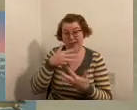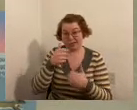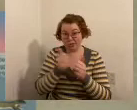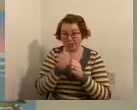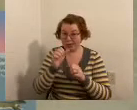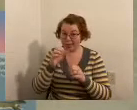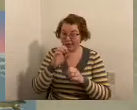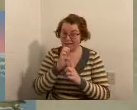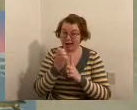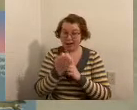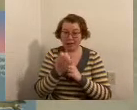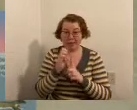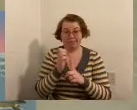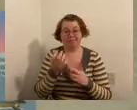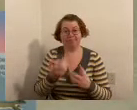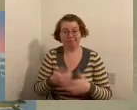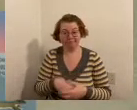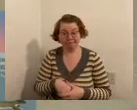environment.